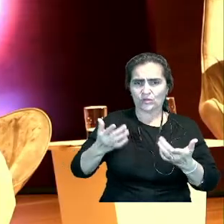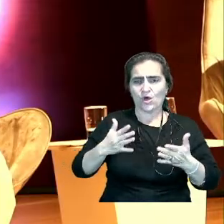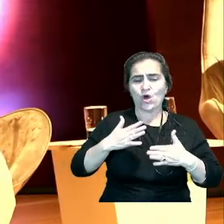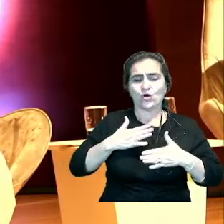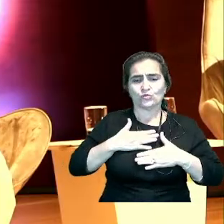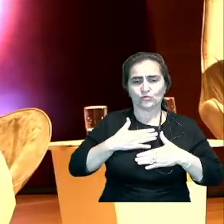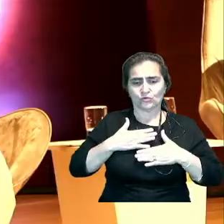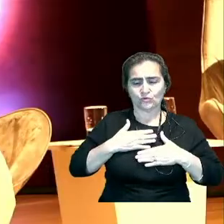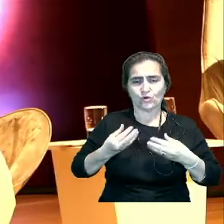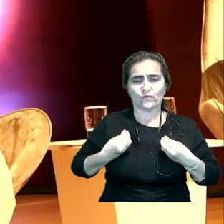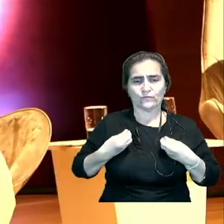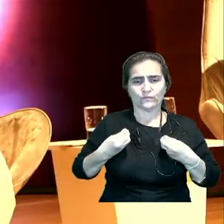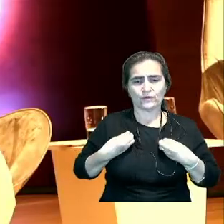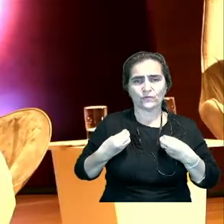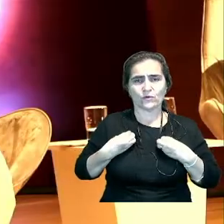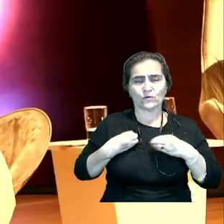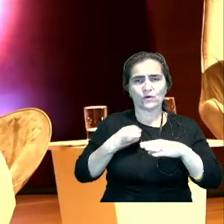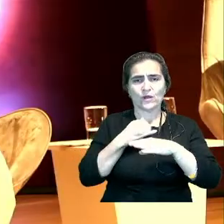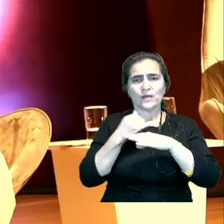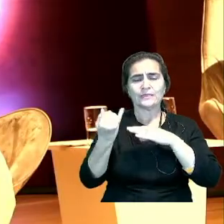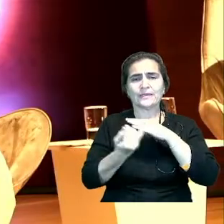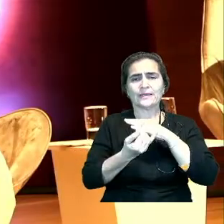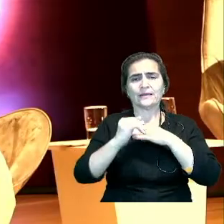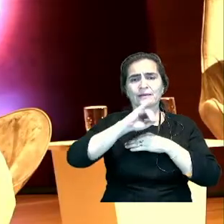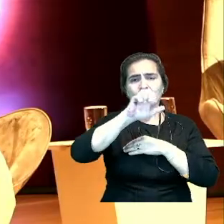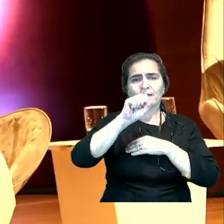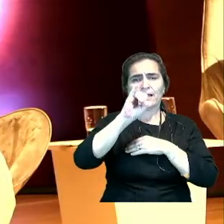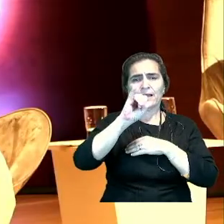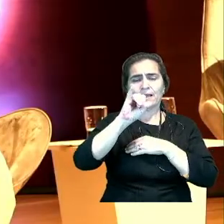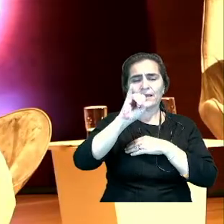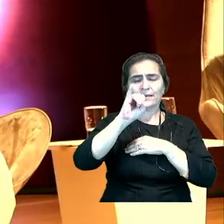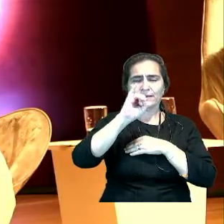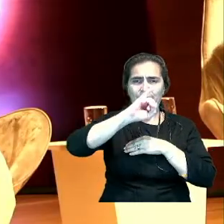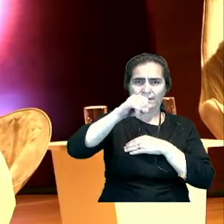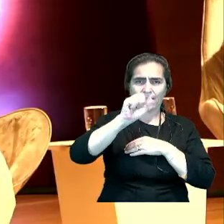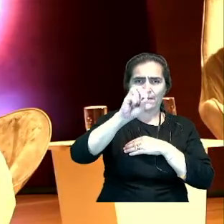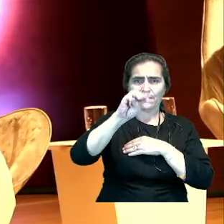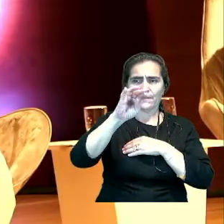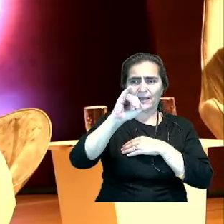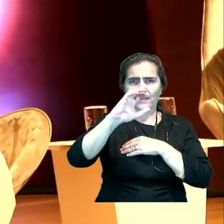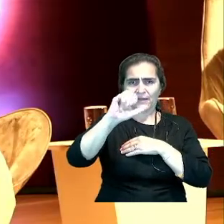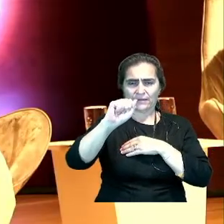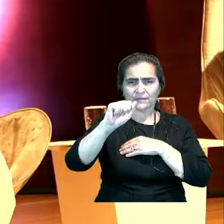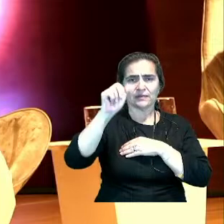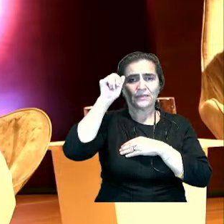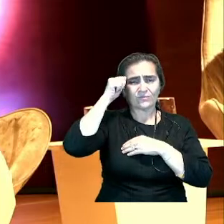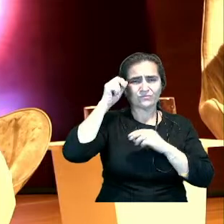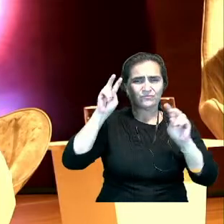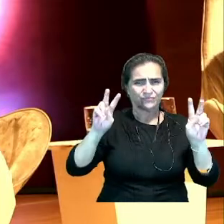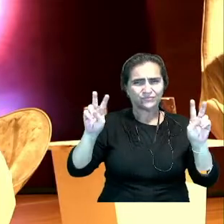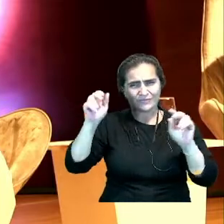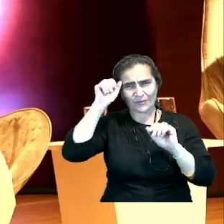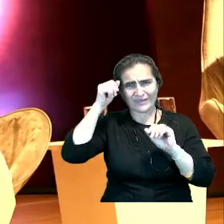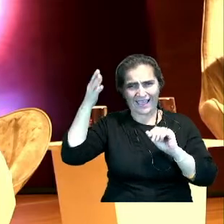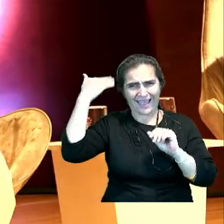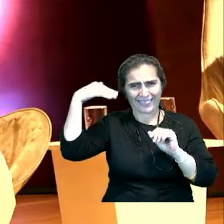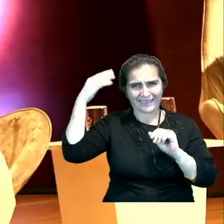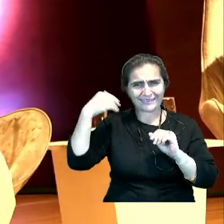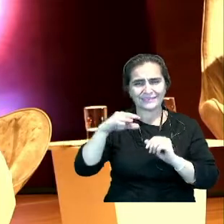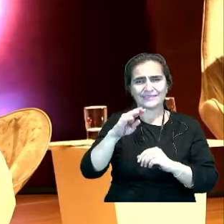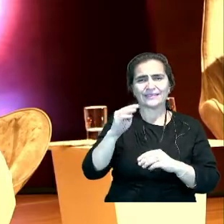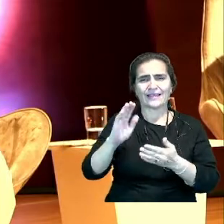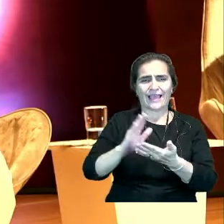of resistance. And what Bob Marley told us, you are got tired to see me